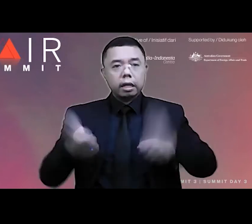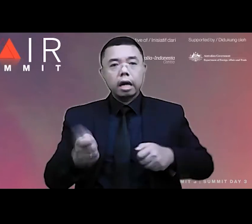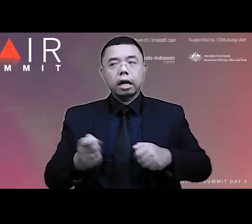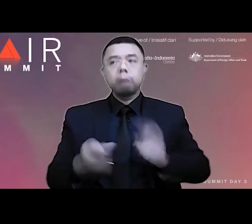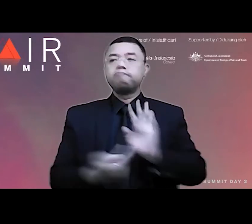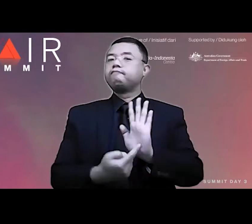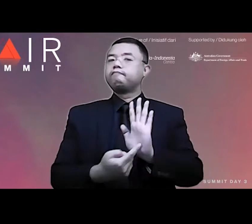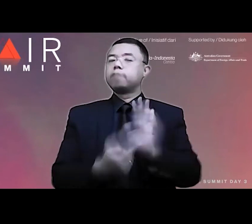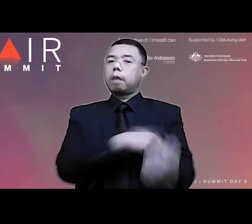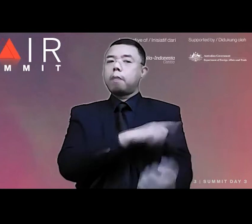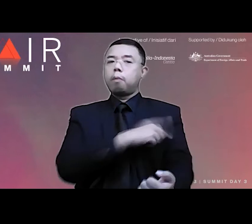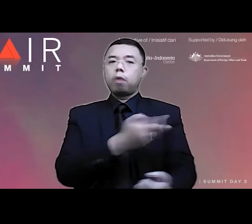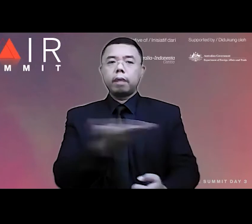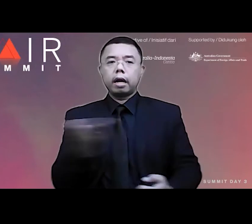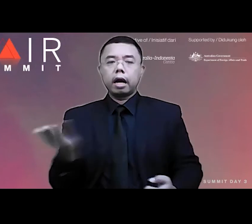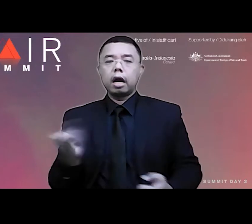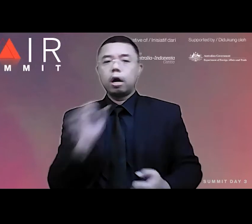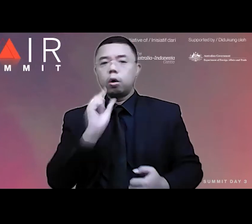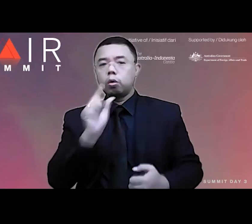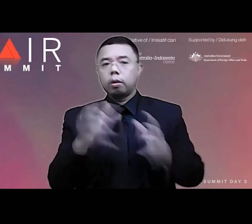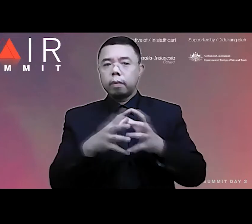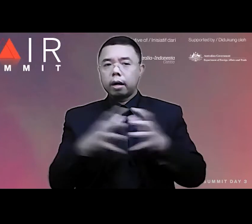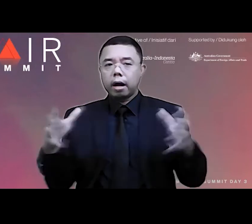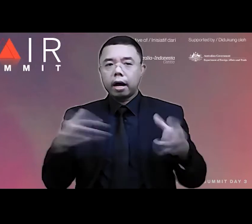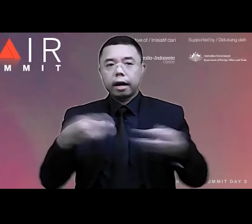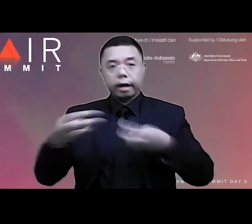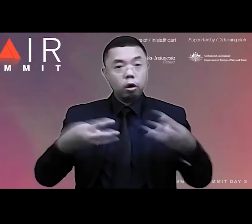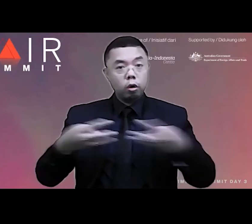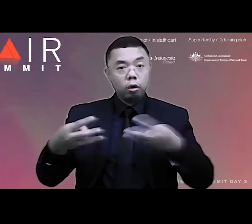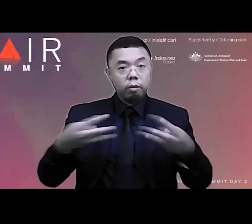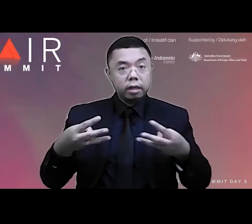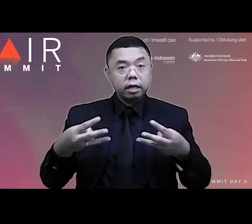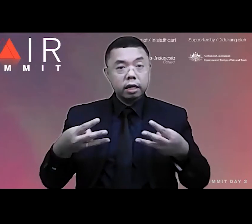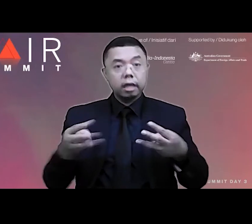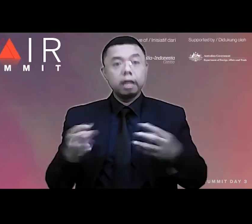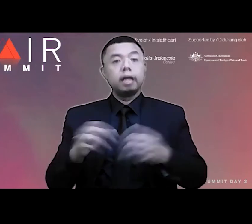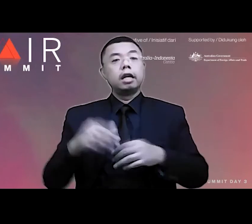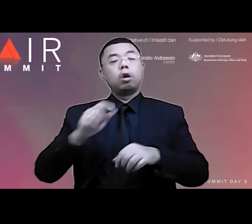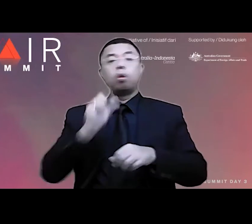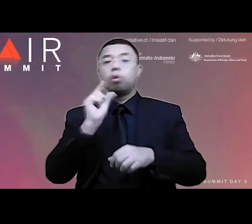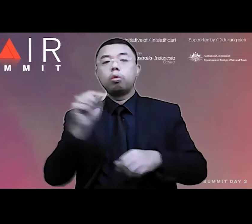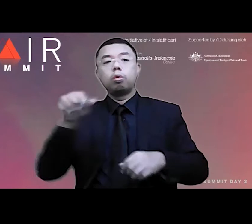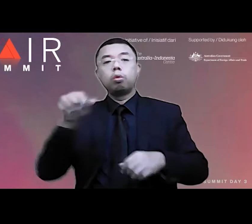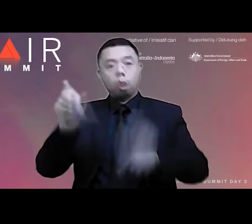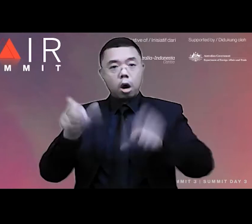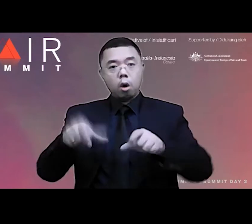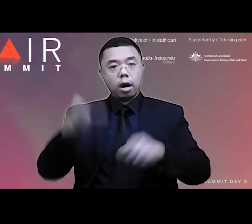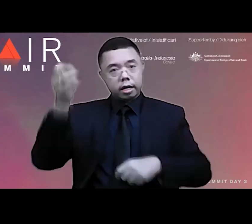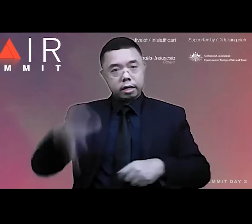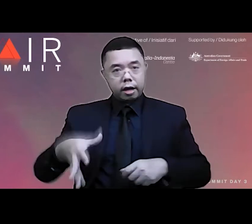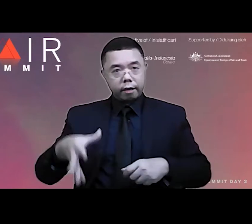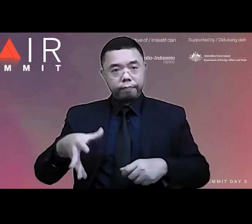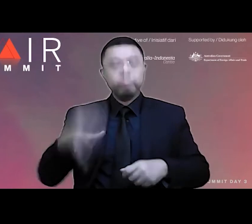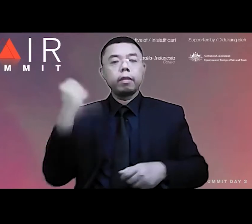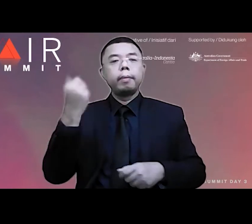economic on the rural side. The Indonesian government has established the national food system